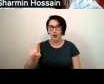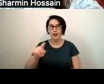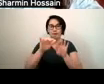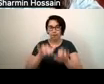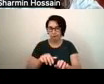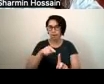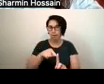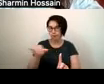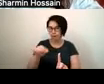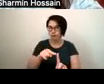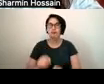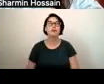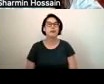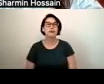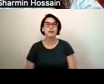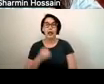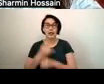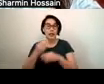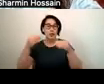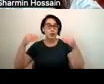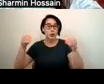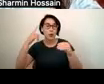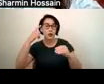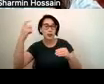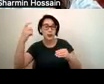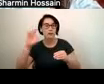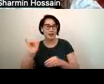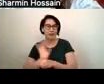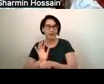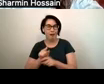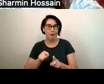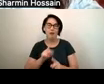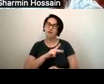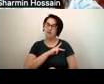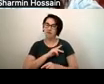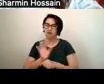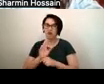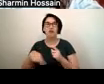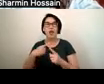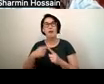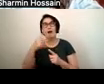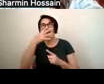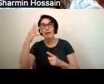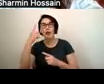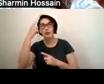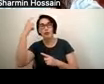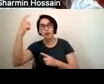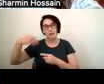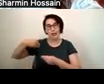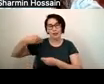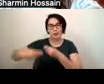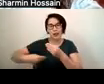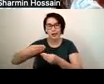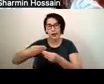Liquor store dreams, which we're going to jump into in a minute, is a personal film about immigrant dreams and generational